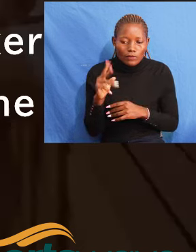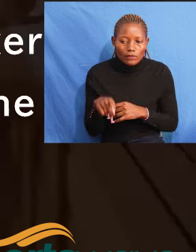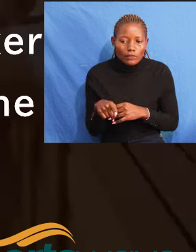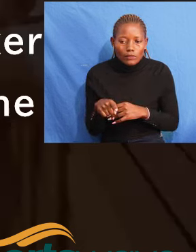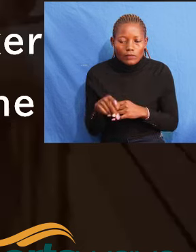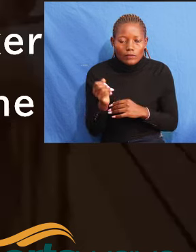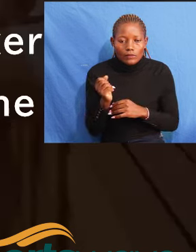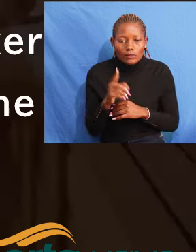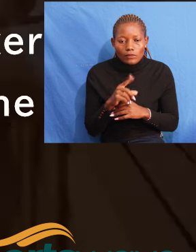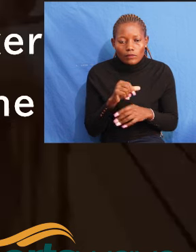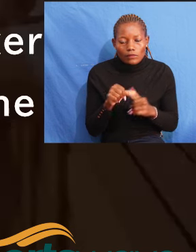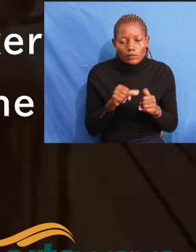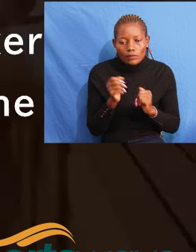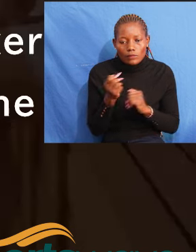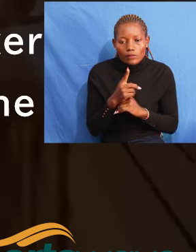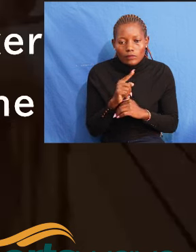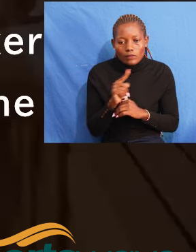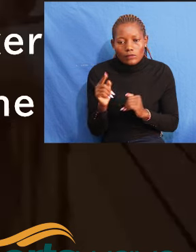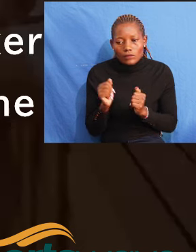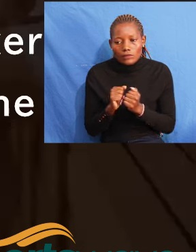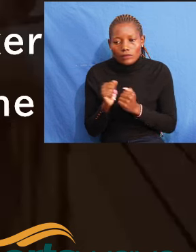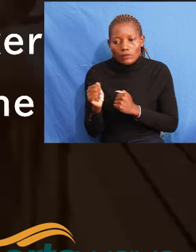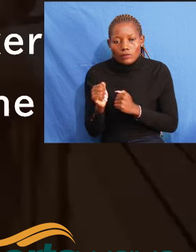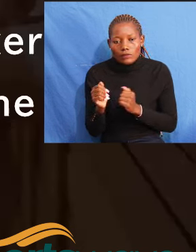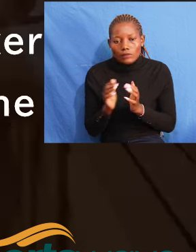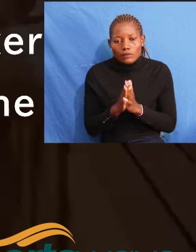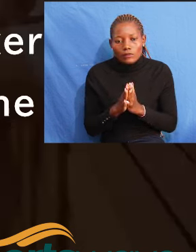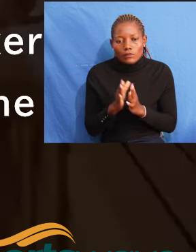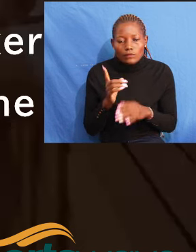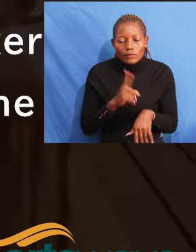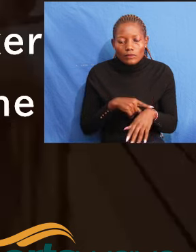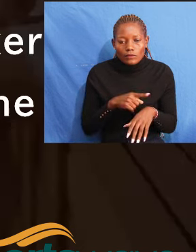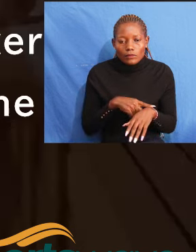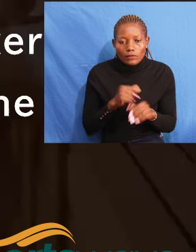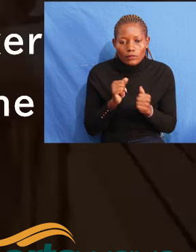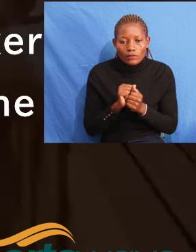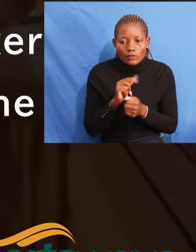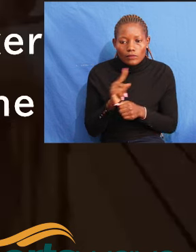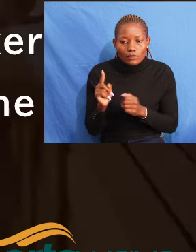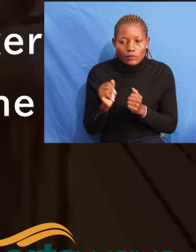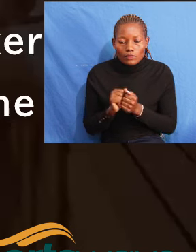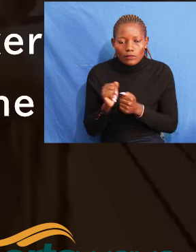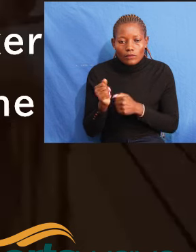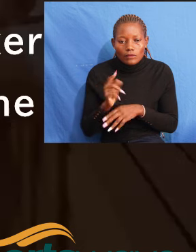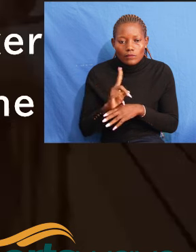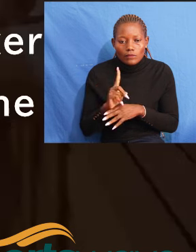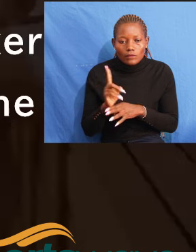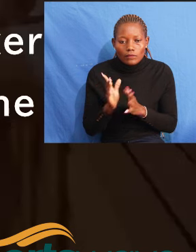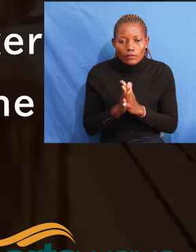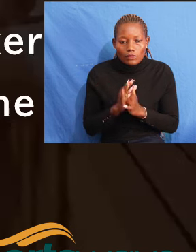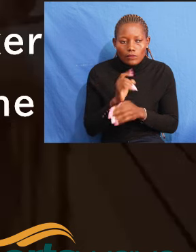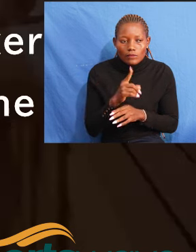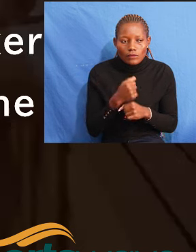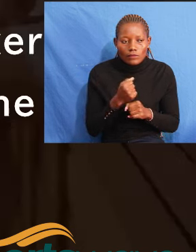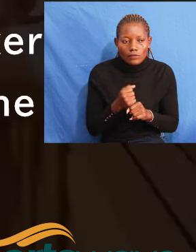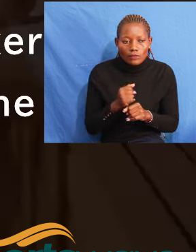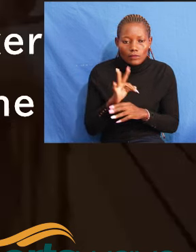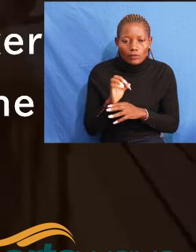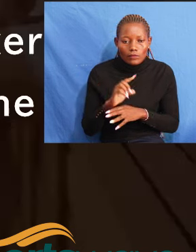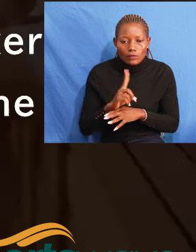15 degree and duration should be around 10 to 15 minutes. And you should take it within 30 minutes